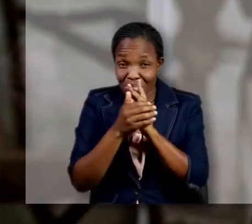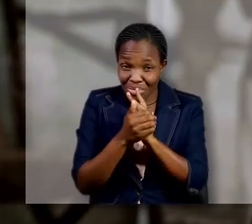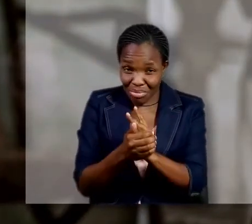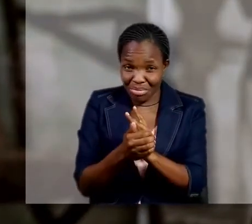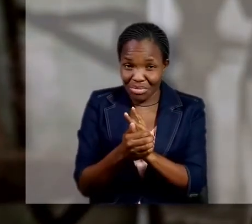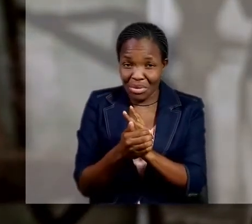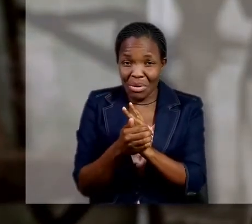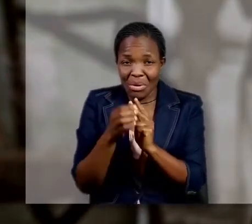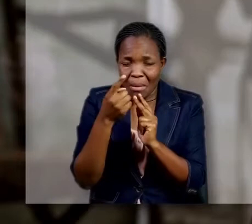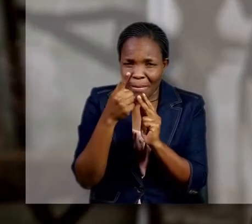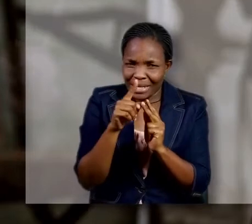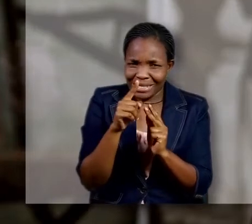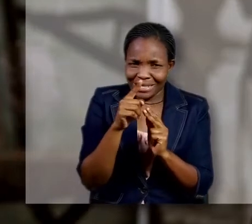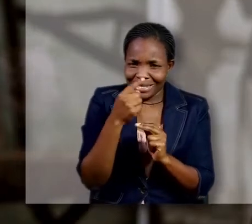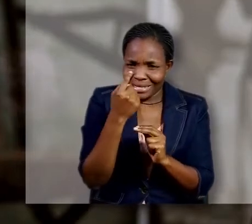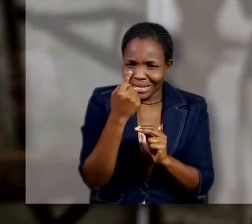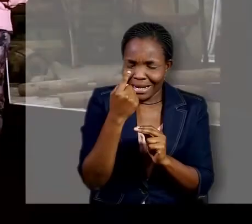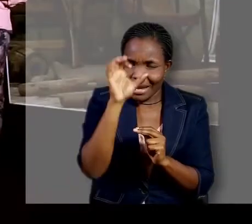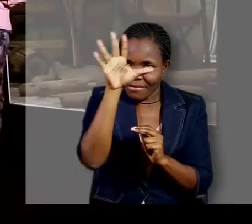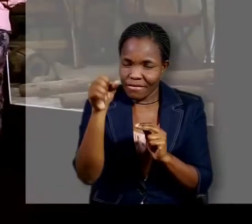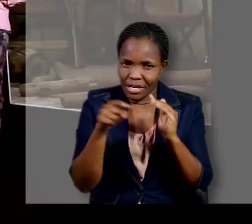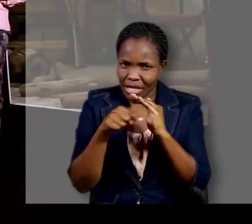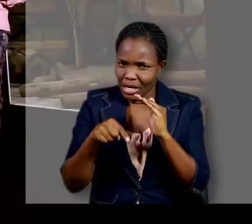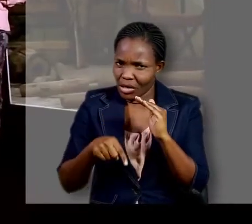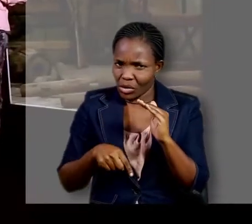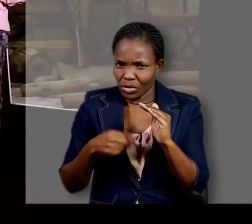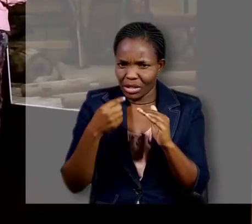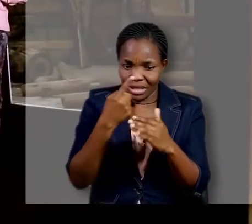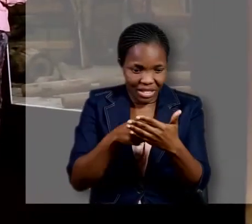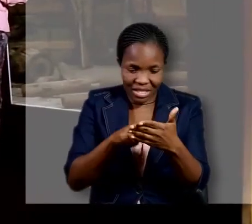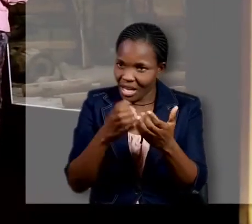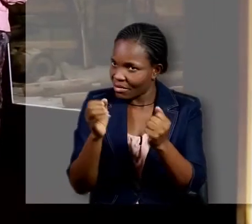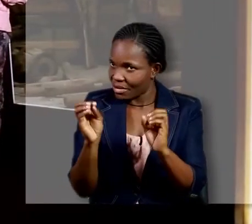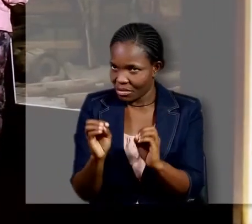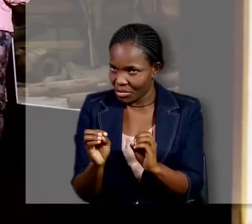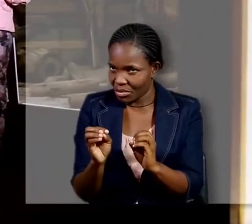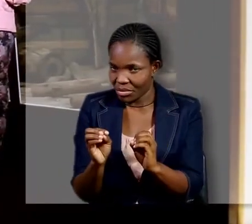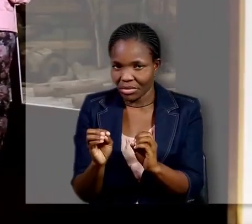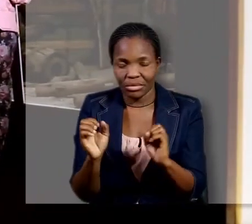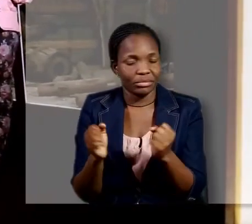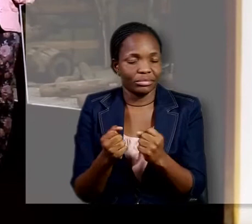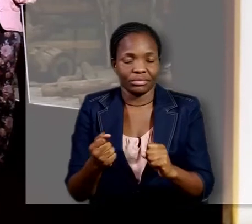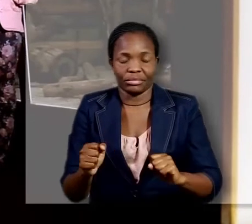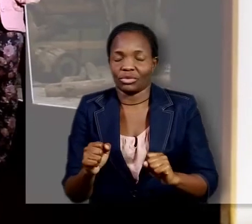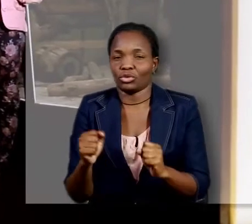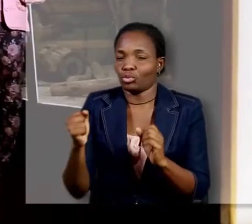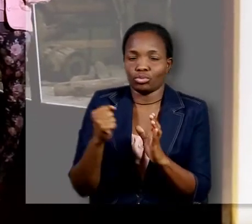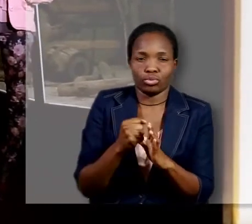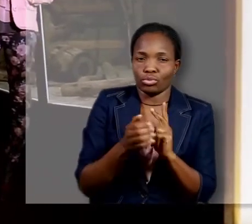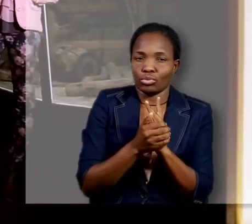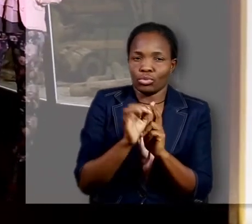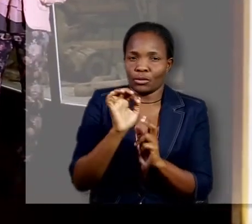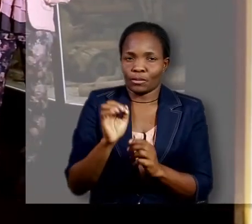elections of some sort to appoint their leaders. And the number of military coups on the continent has decreased dramatically